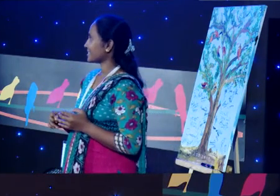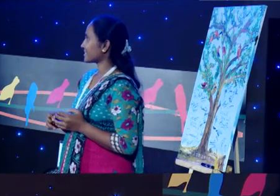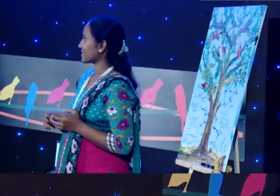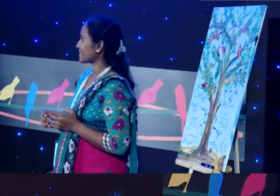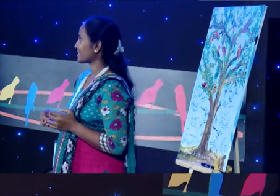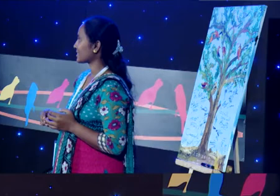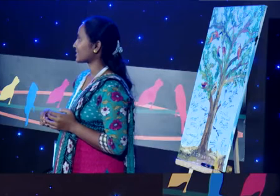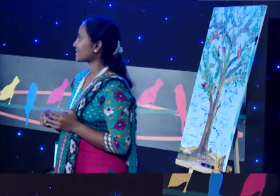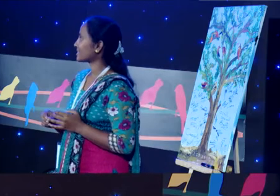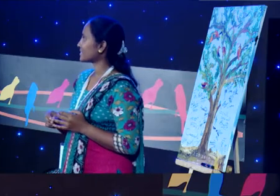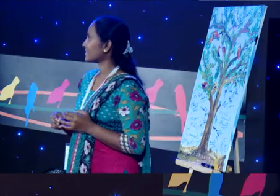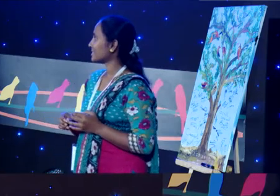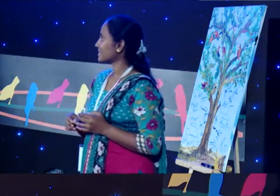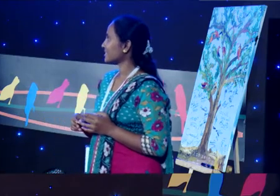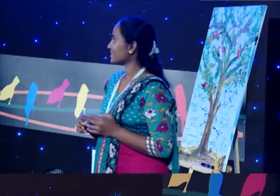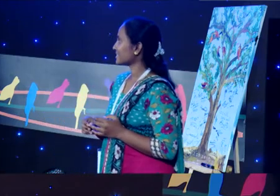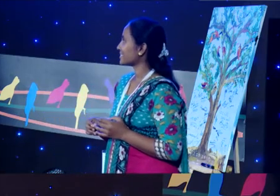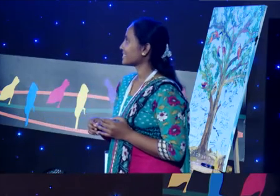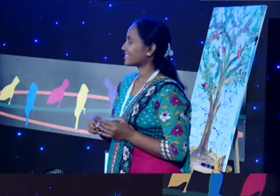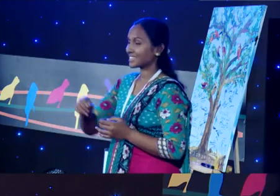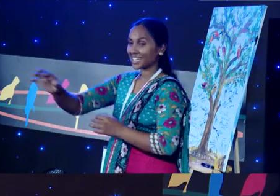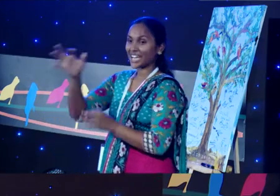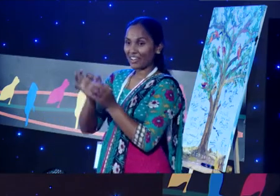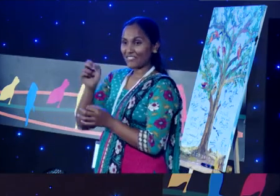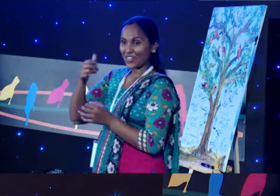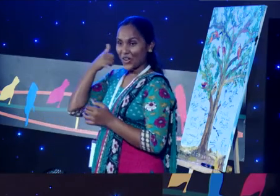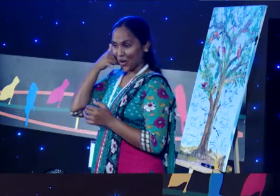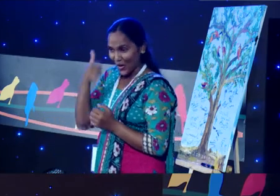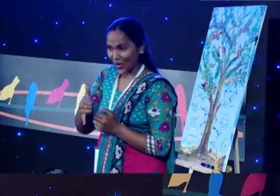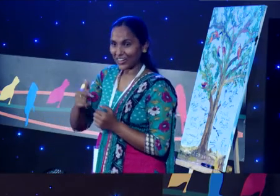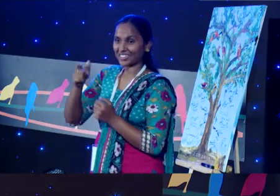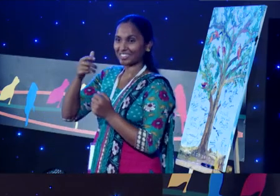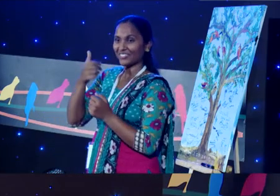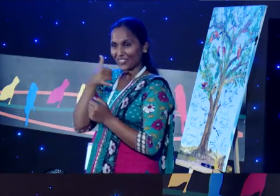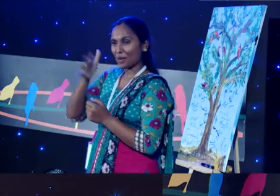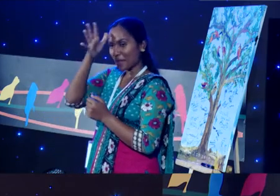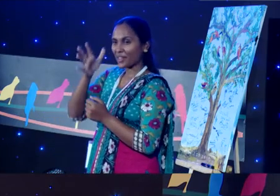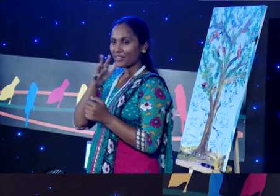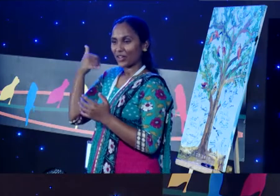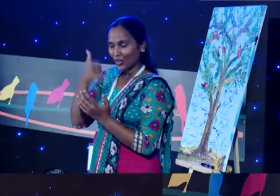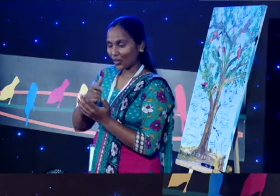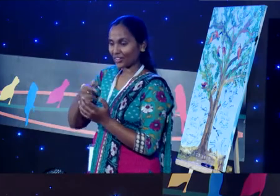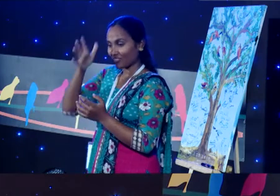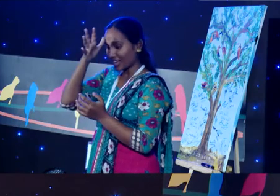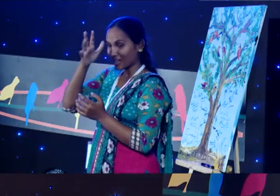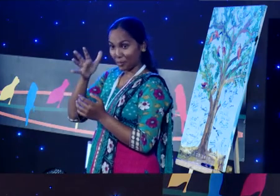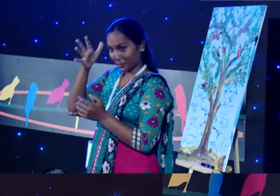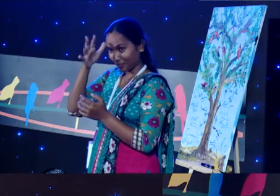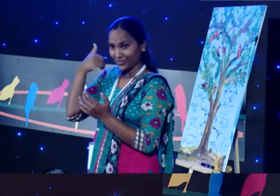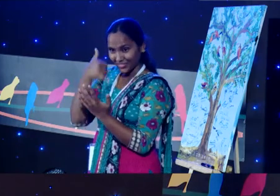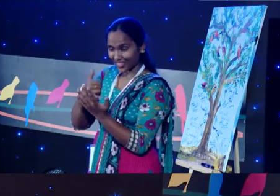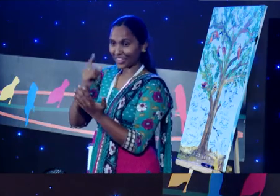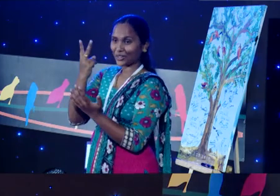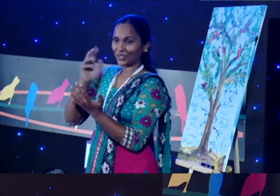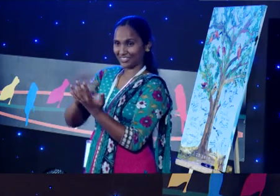that if a call from my mom comes, it vibrate two times, a call from my mother, from my father comes, they probably vibrate three times in a pulses of 333, like a